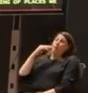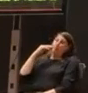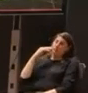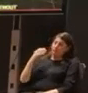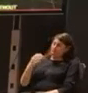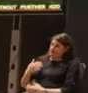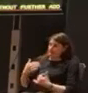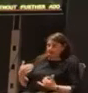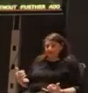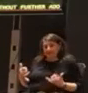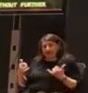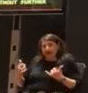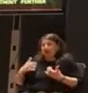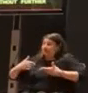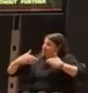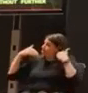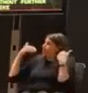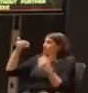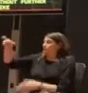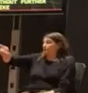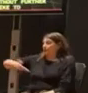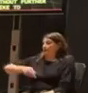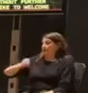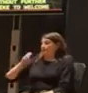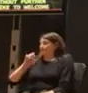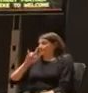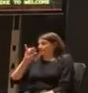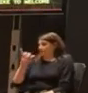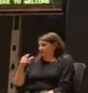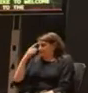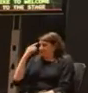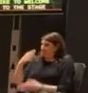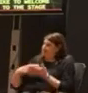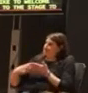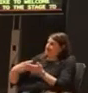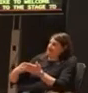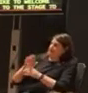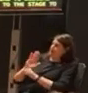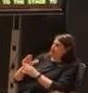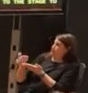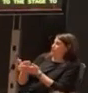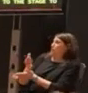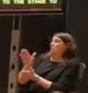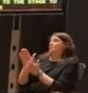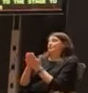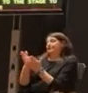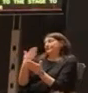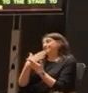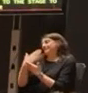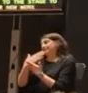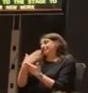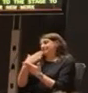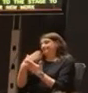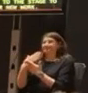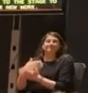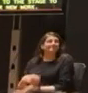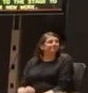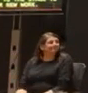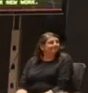to welcome Mary Henry to the stage to discuss her new work. Thank you.